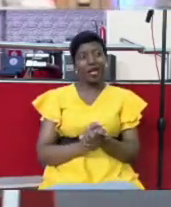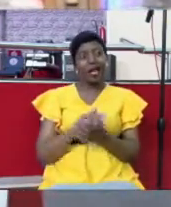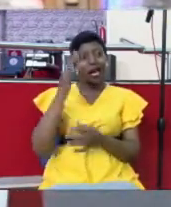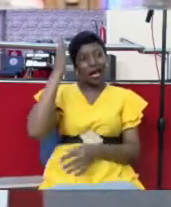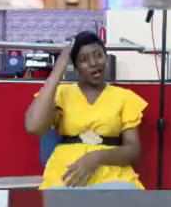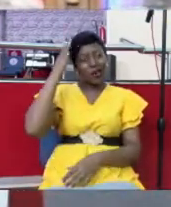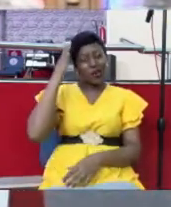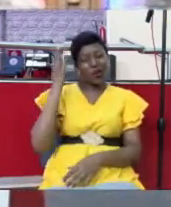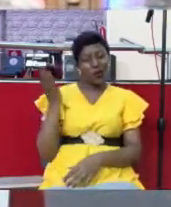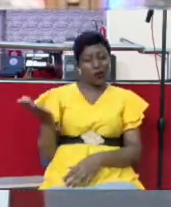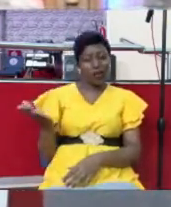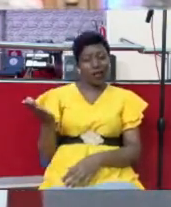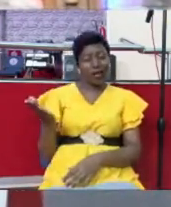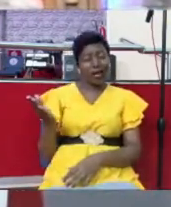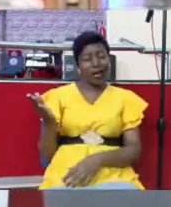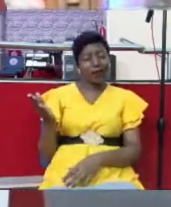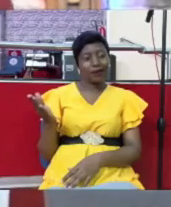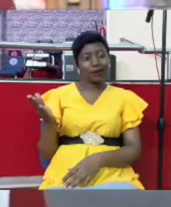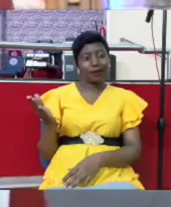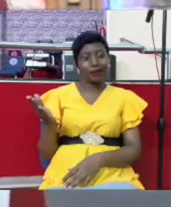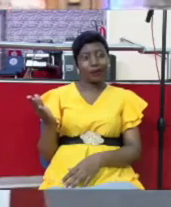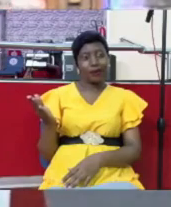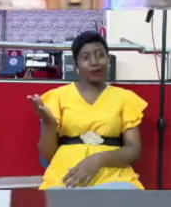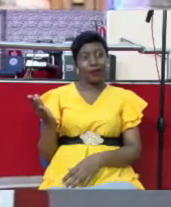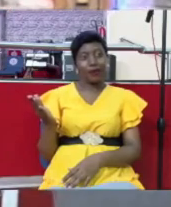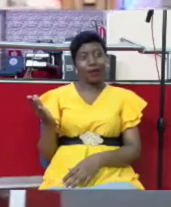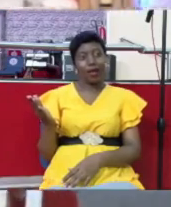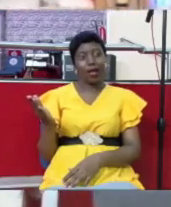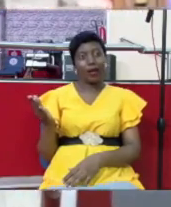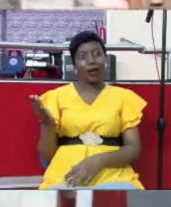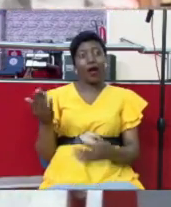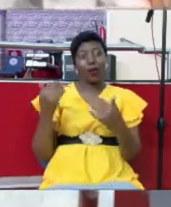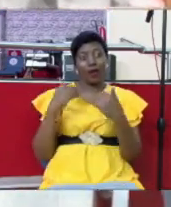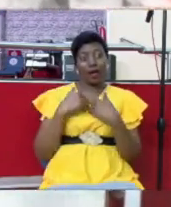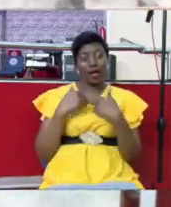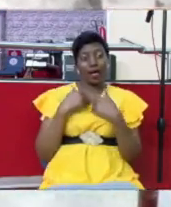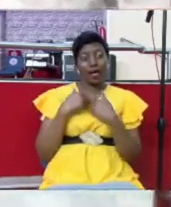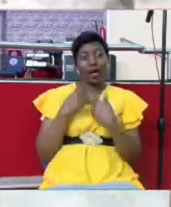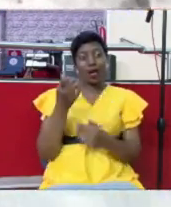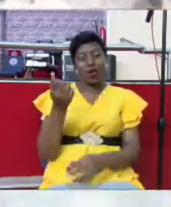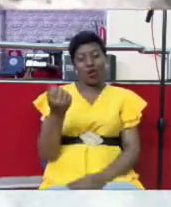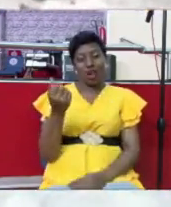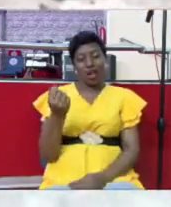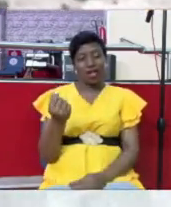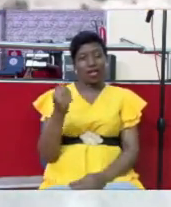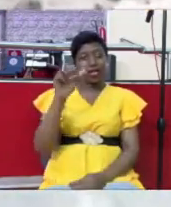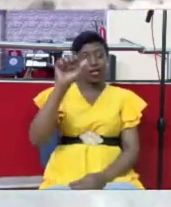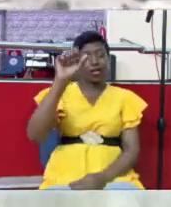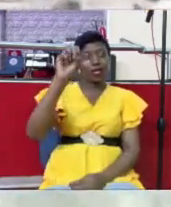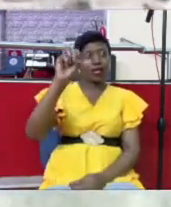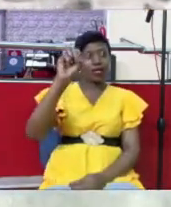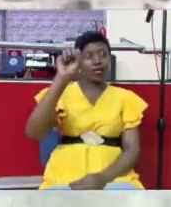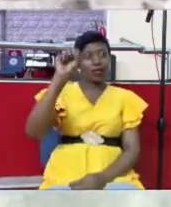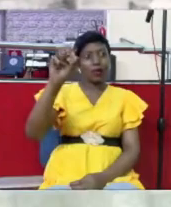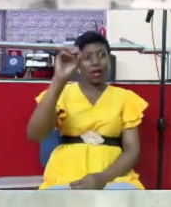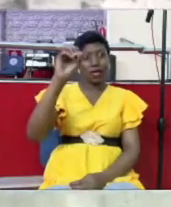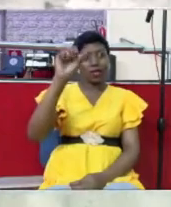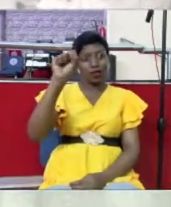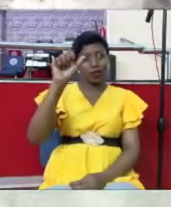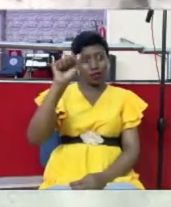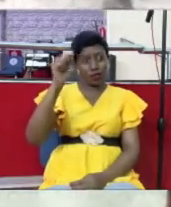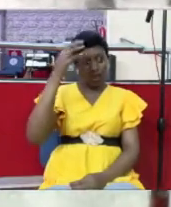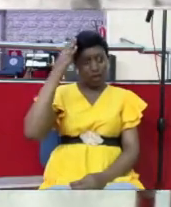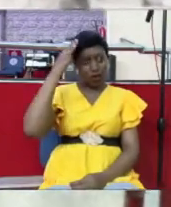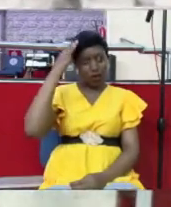used to have a concept that was called ugali sosa. Ambia jirani ugali sosa. Na pale Eastlands wakawa na ile ugali ya